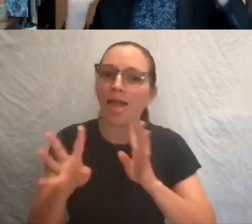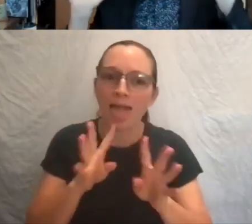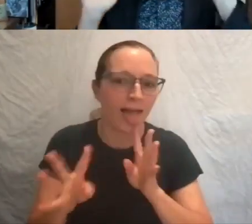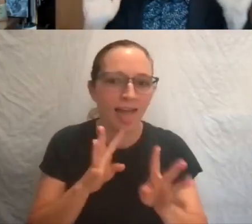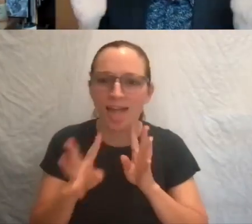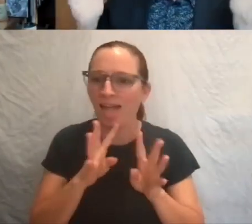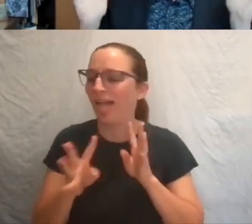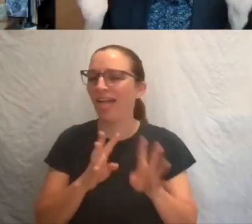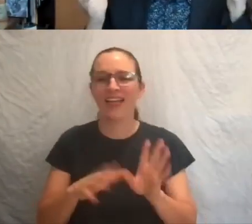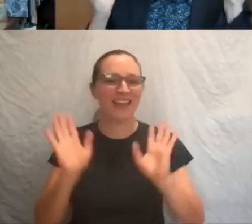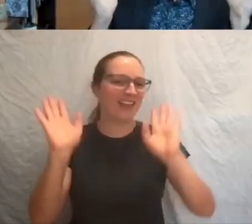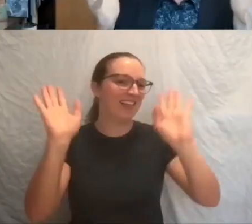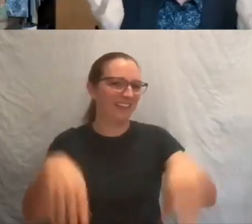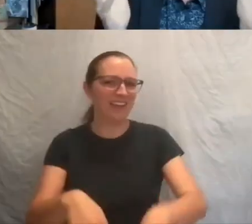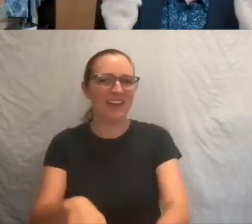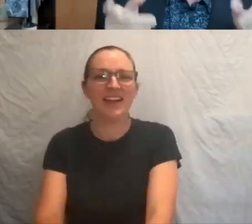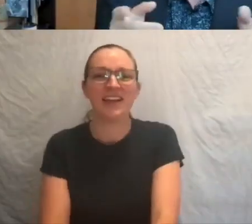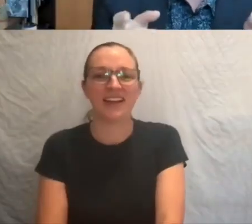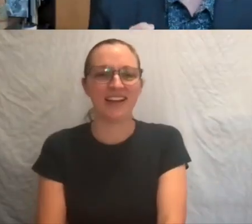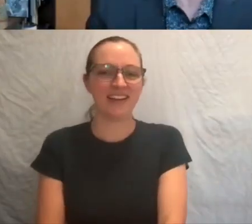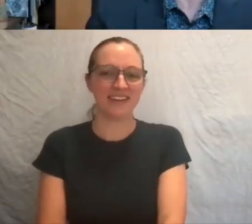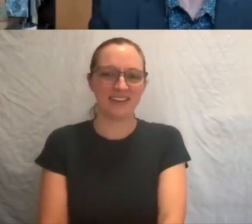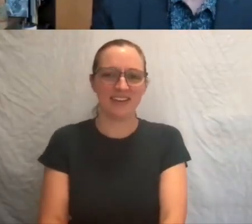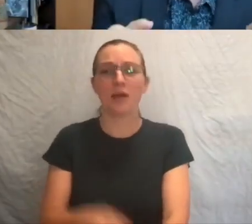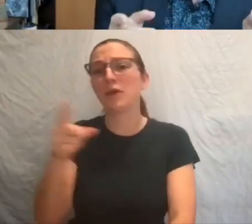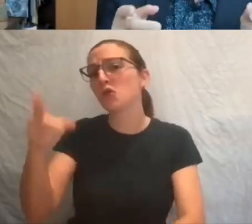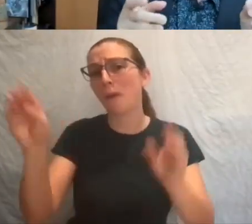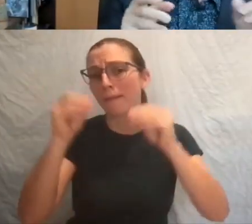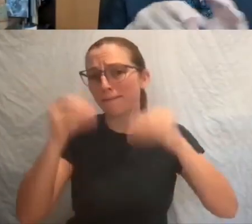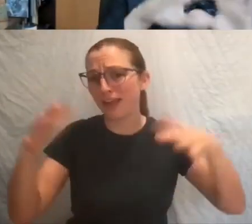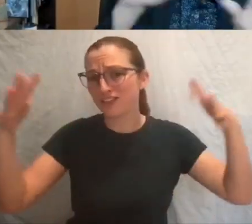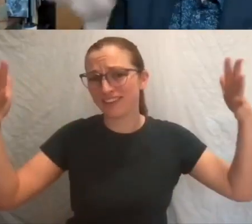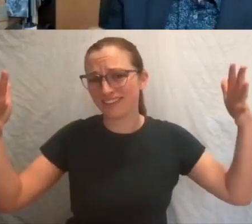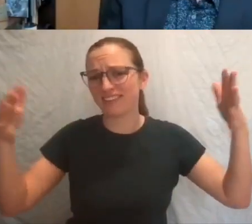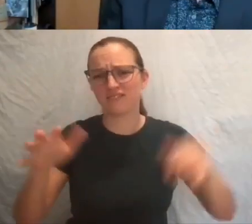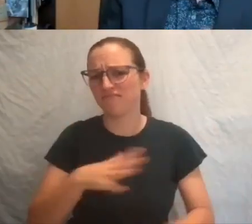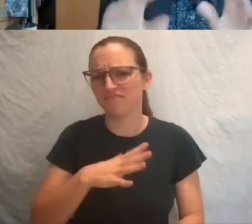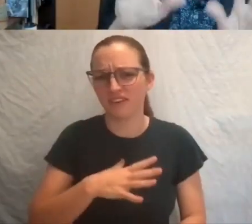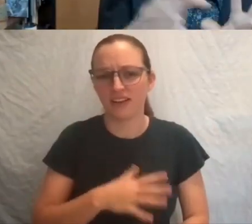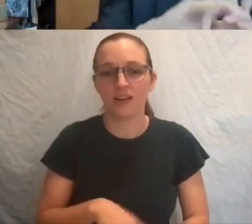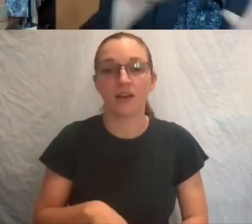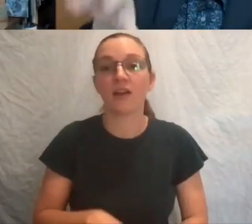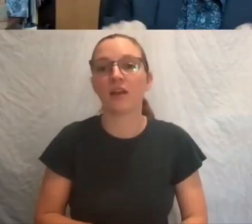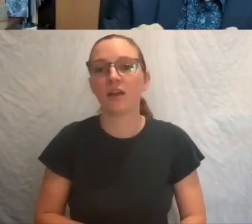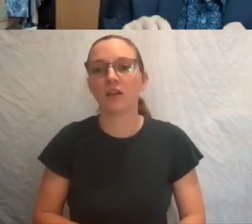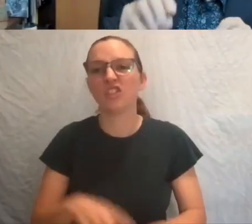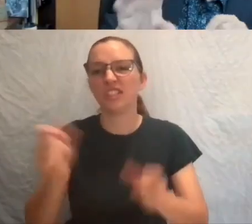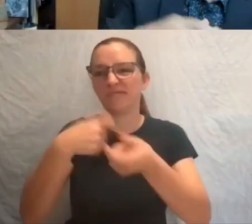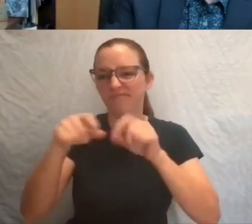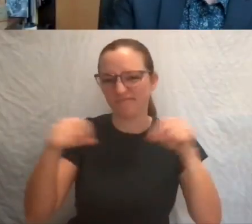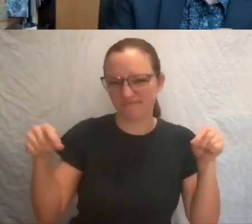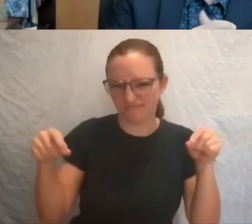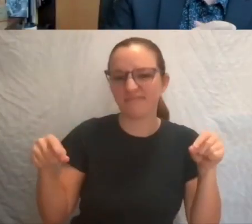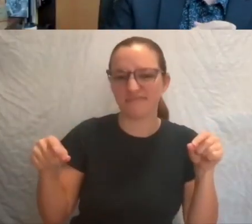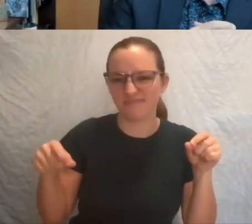out a lot longer than they probably. No, but it's the thing is your magic, and that's what this is all about. Just to wrap this up with